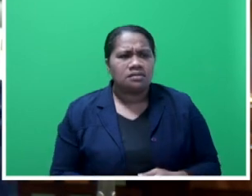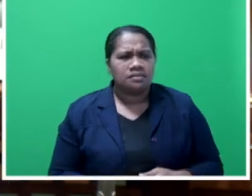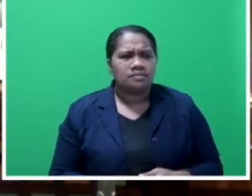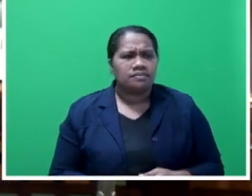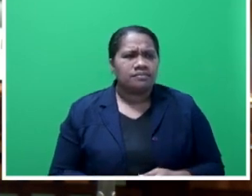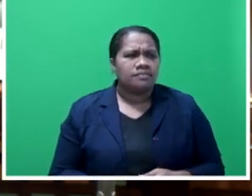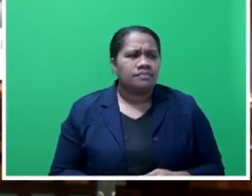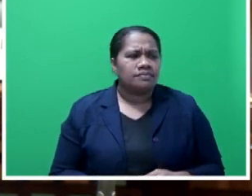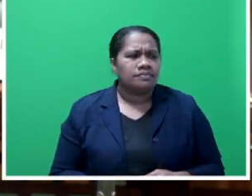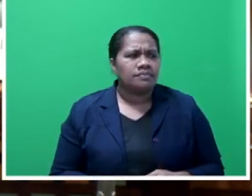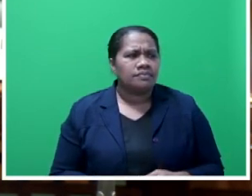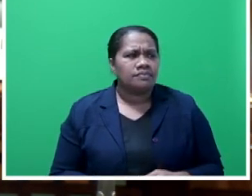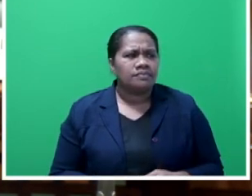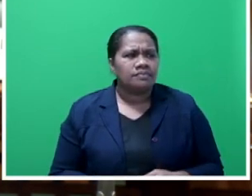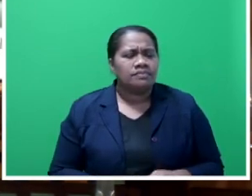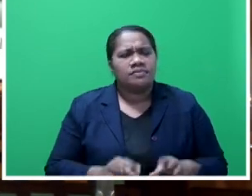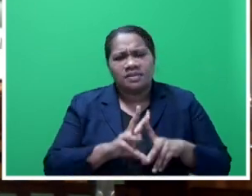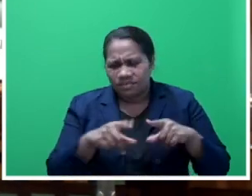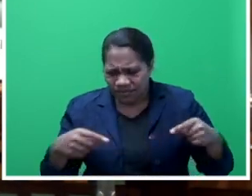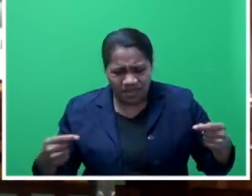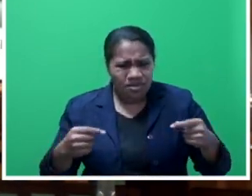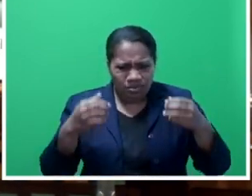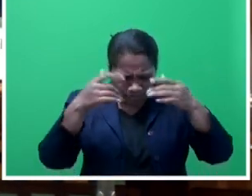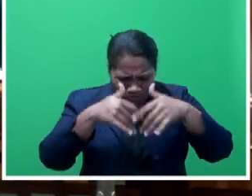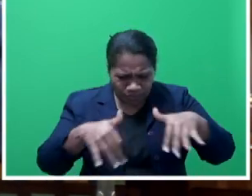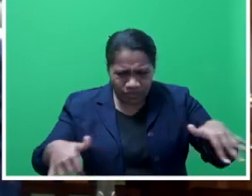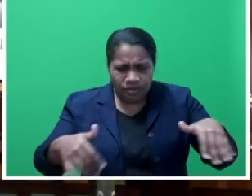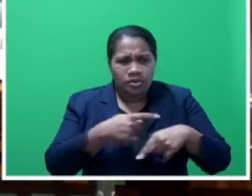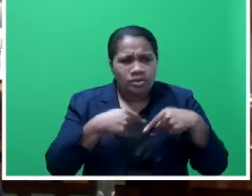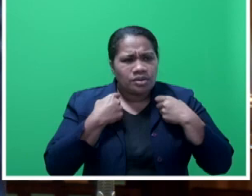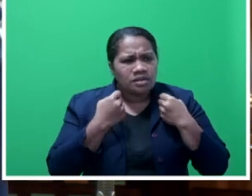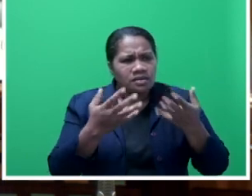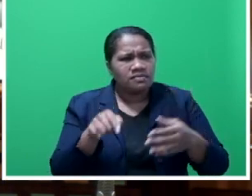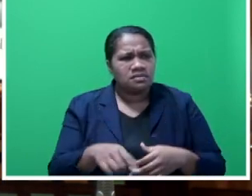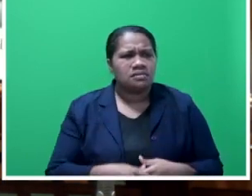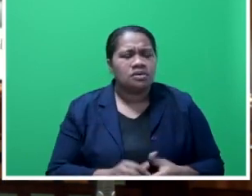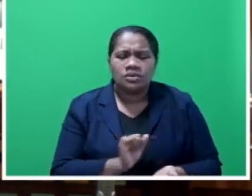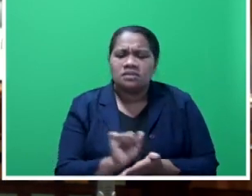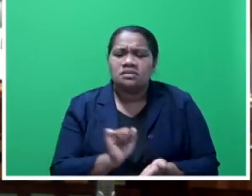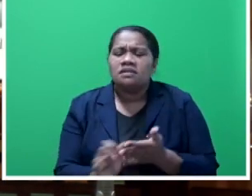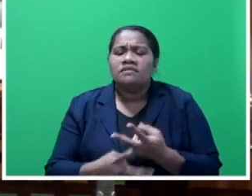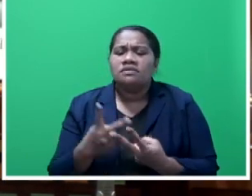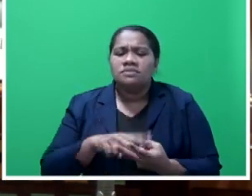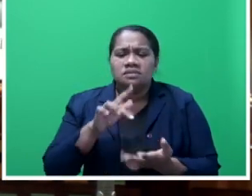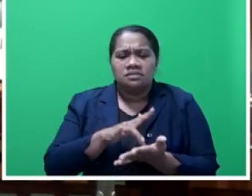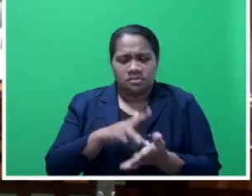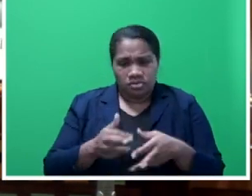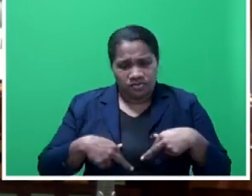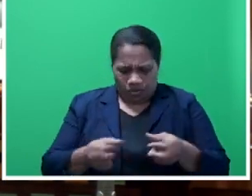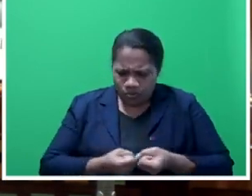boils down to, let's get the votes now. We'll give you this. You want to sell the road, your vegetables in the middle of the road? We'll give it to